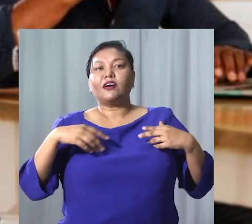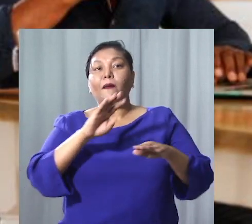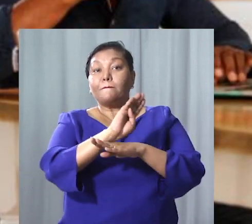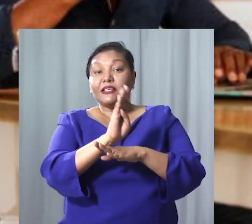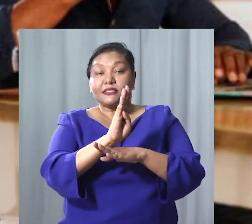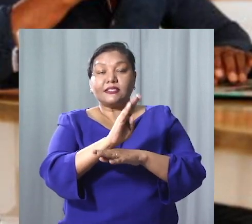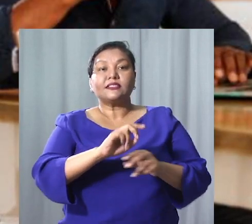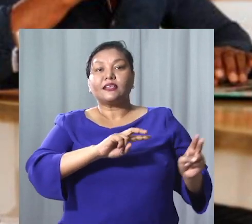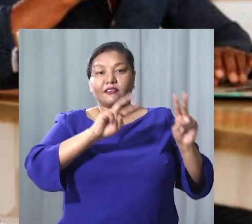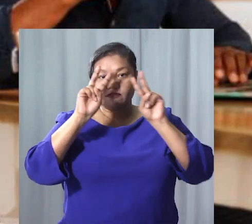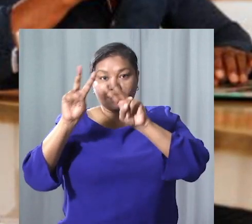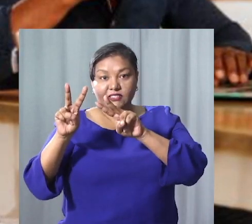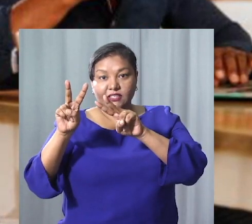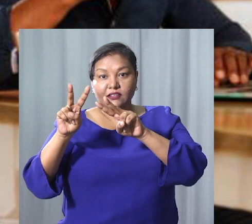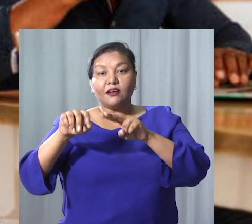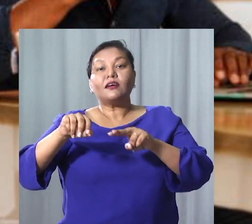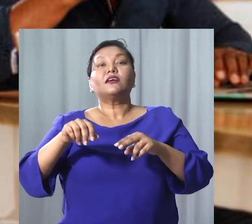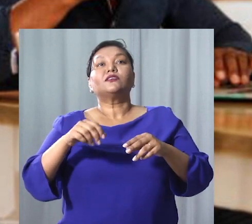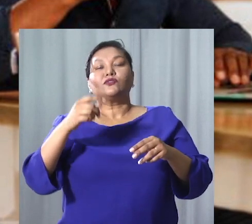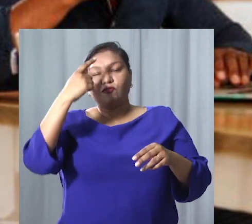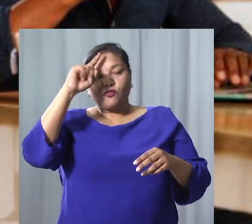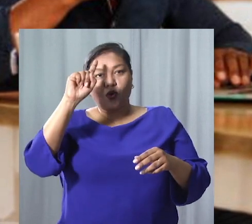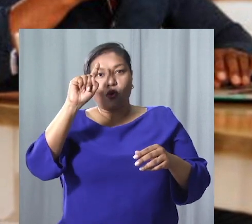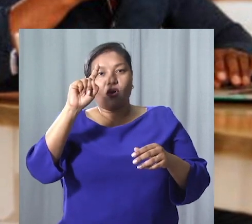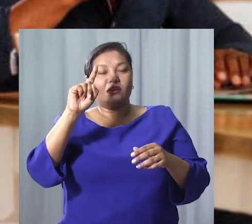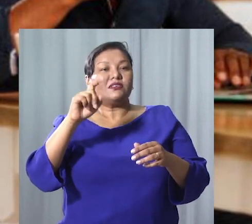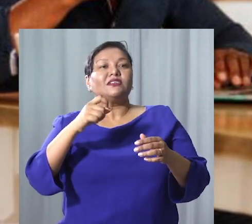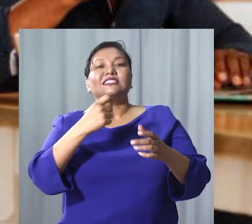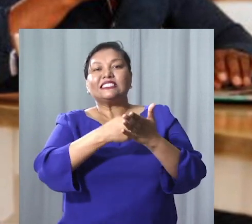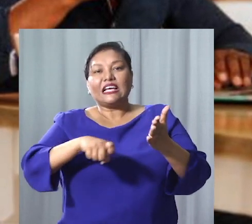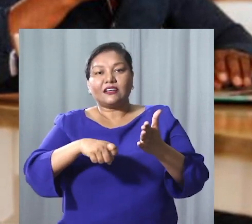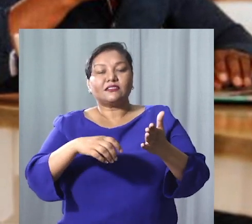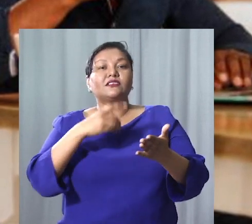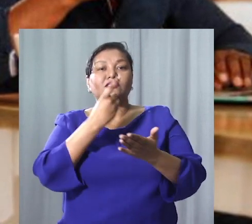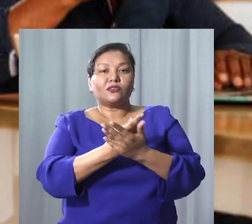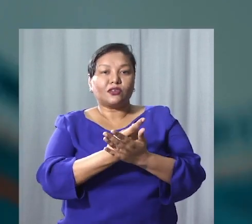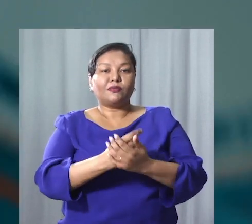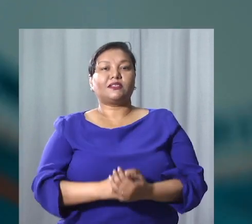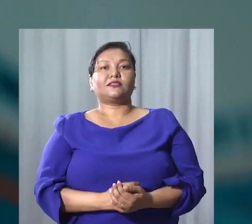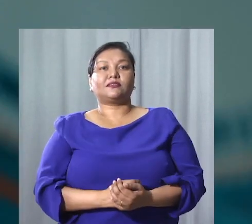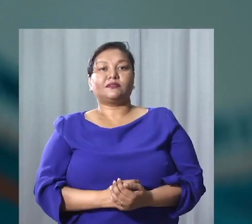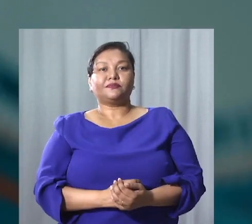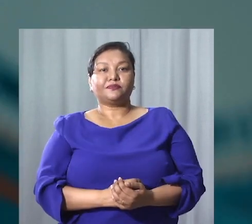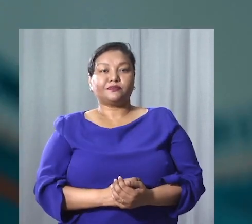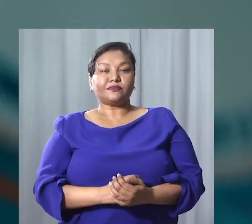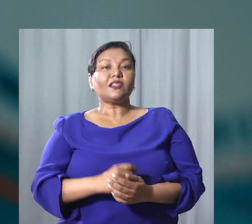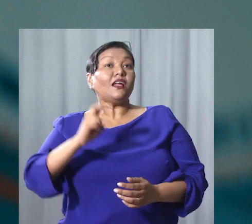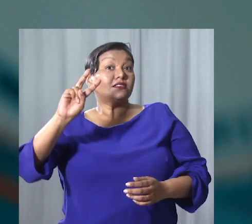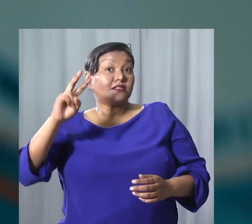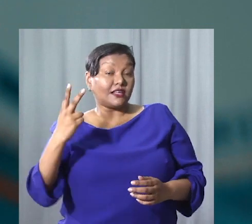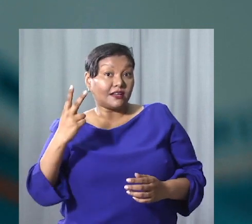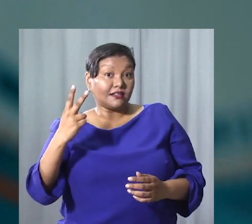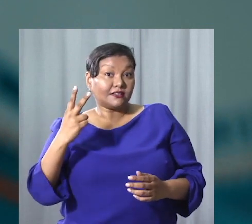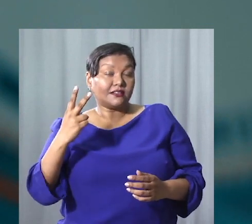Portal for post-incorporation filings, such as their annual returns. Let's look at the areas